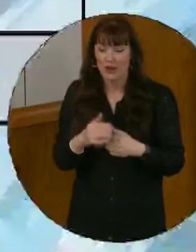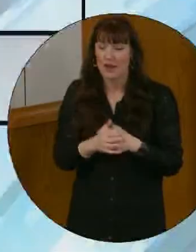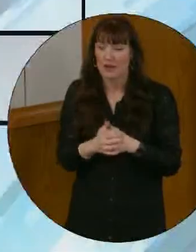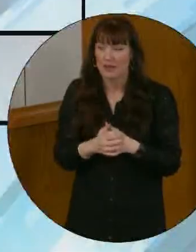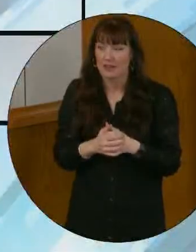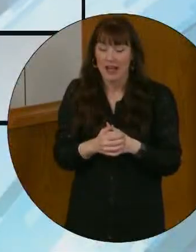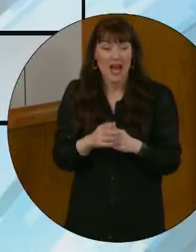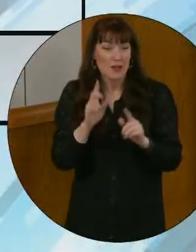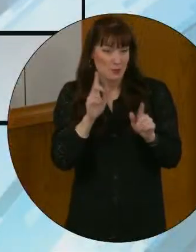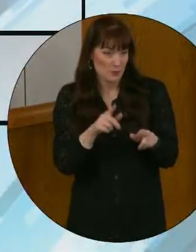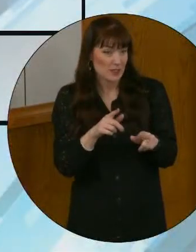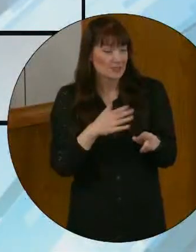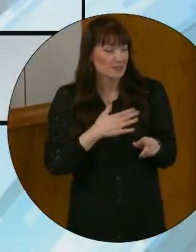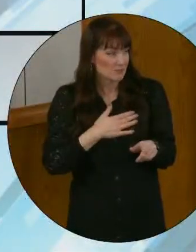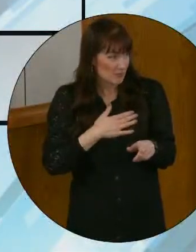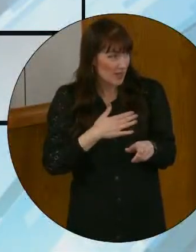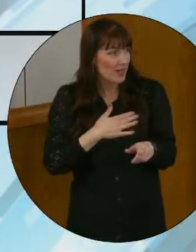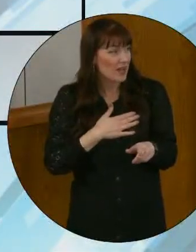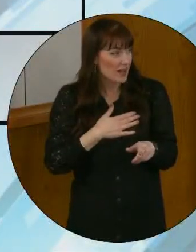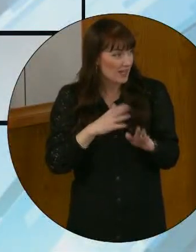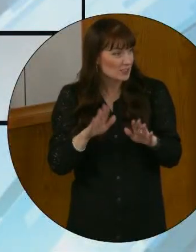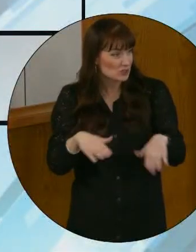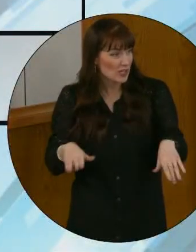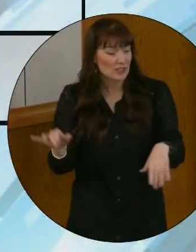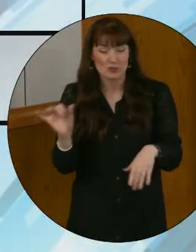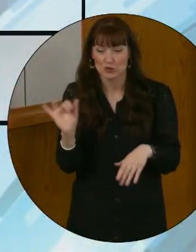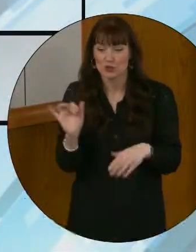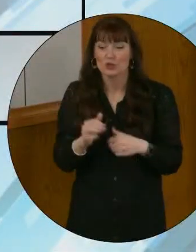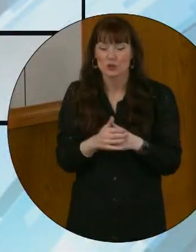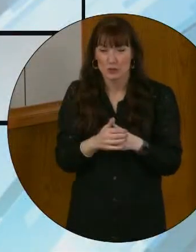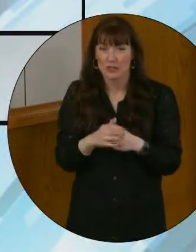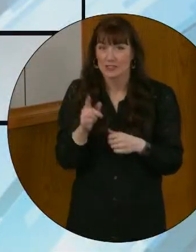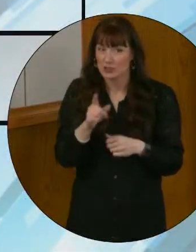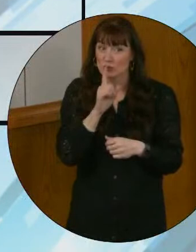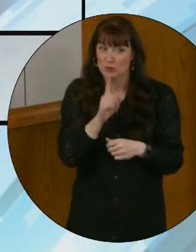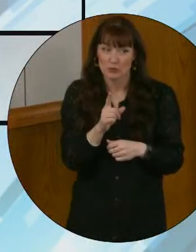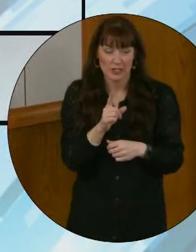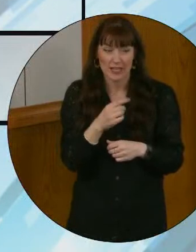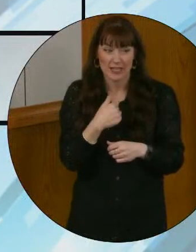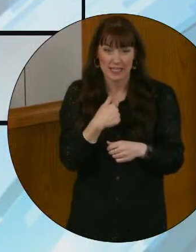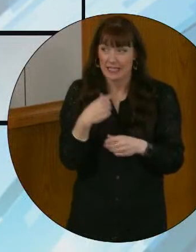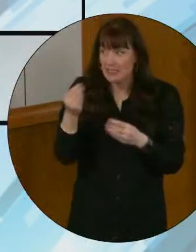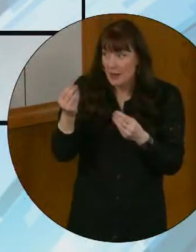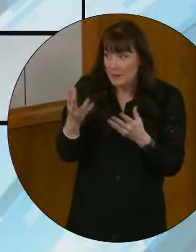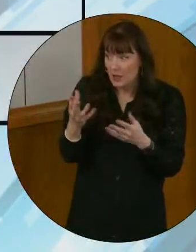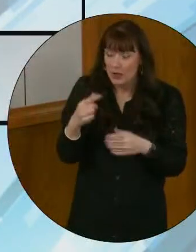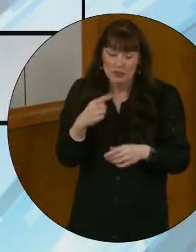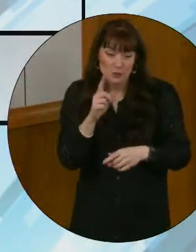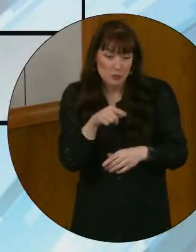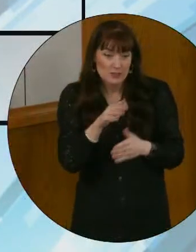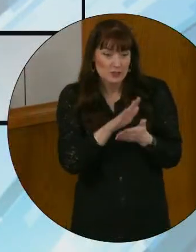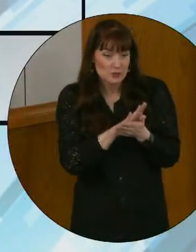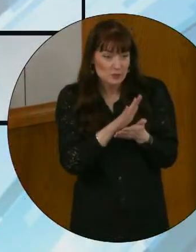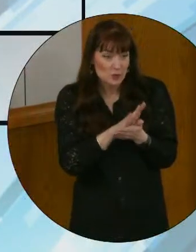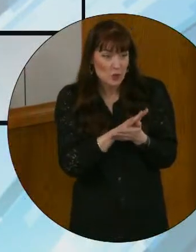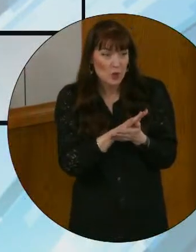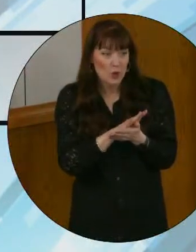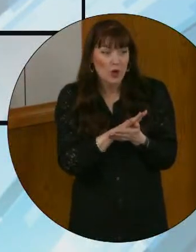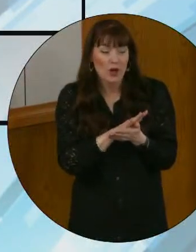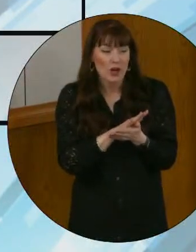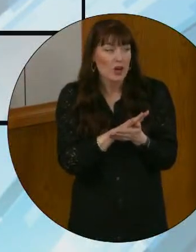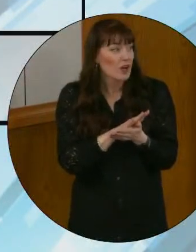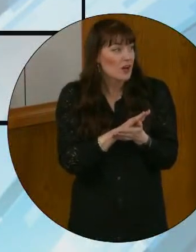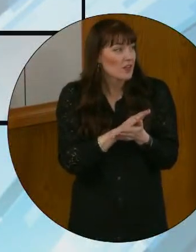taking my child to one of the sessions as well. And she was actually sharing with me that she went to school and shared,